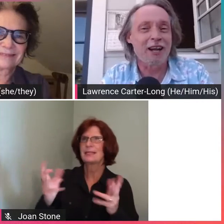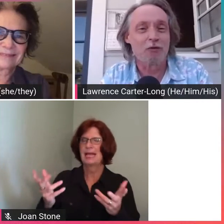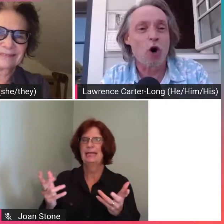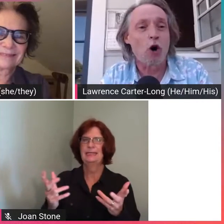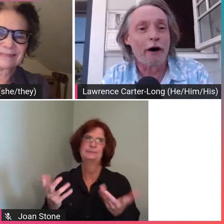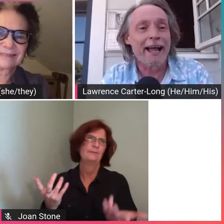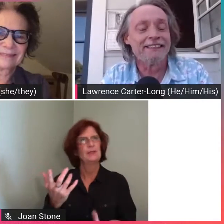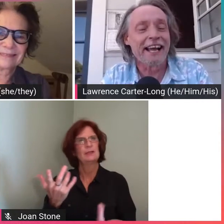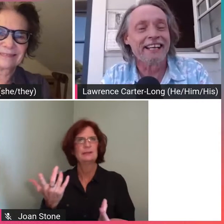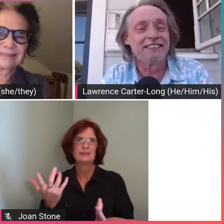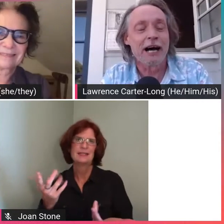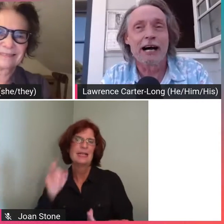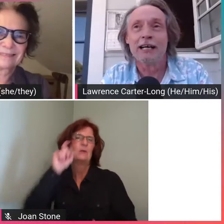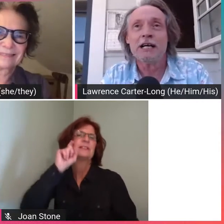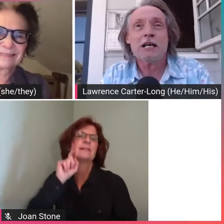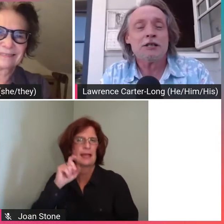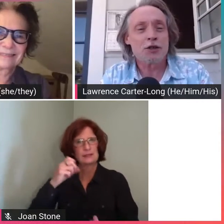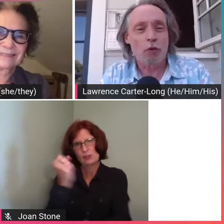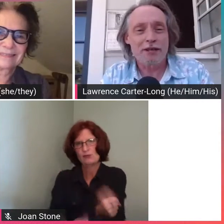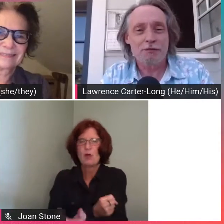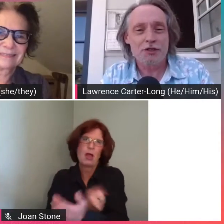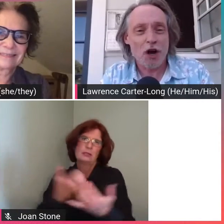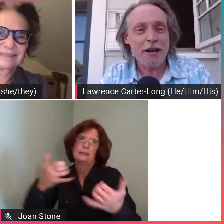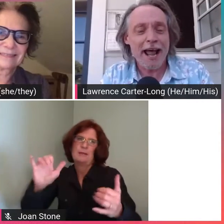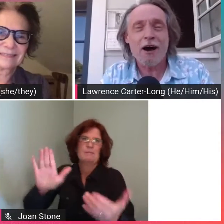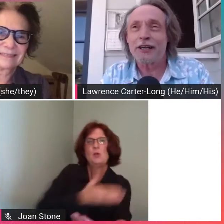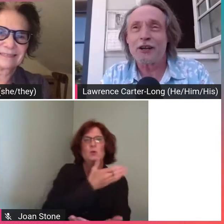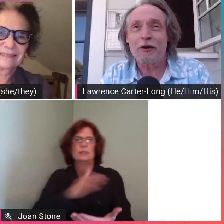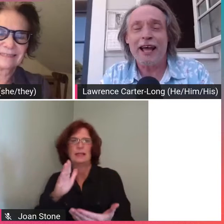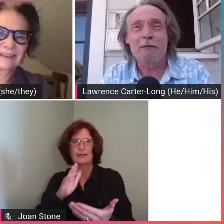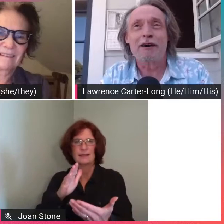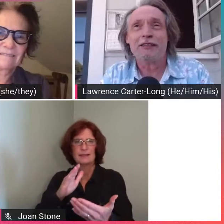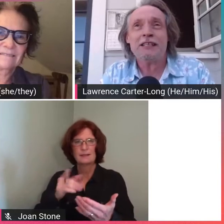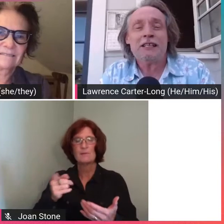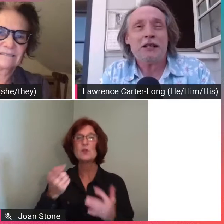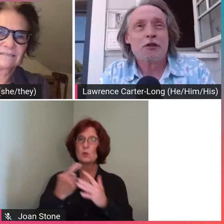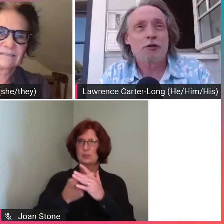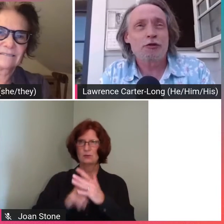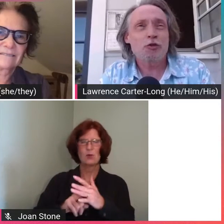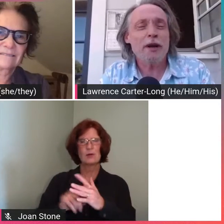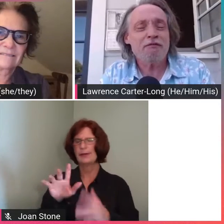drugs and rock and roll. And so we started out, we had about